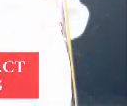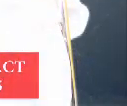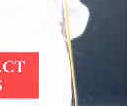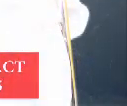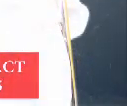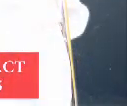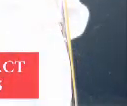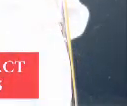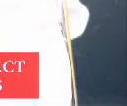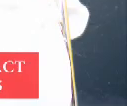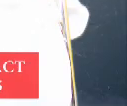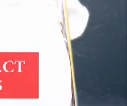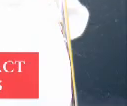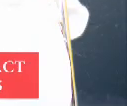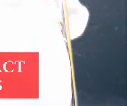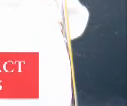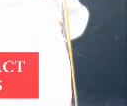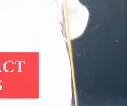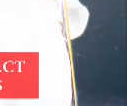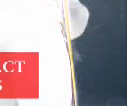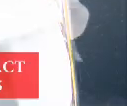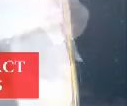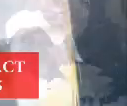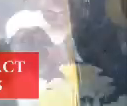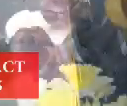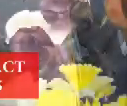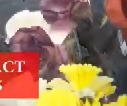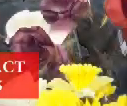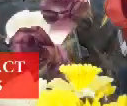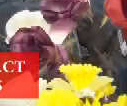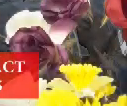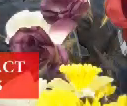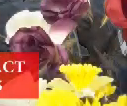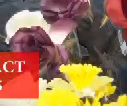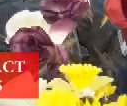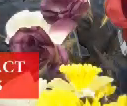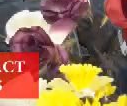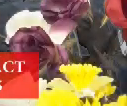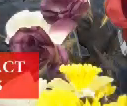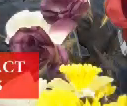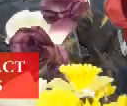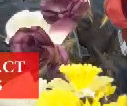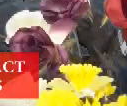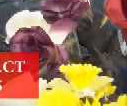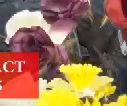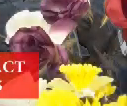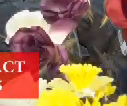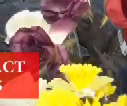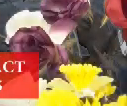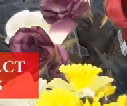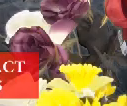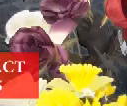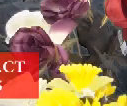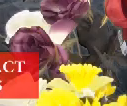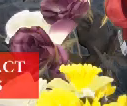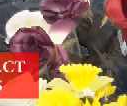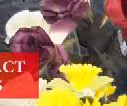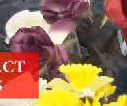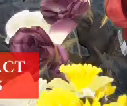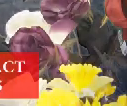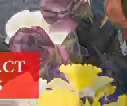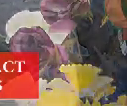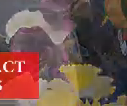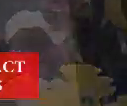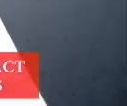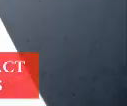Gambian Talents TV ñoo leen di indil programme bu mag boobule. dinañ ko indi ajuma bu nekk bu juróom-ñetti waxtu jotee ba juróom-ñeenti waxtu